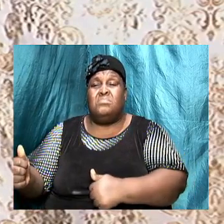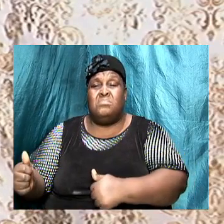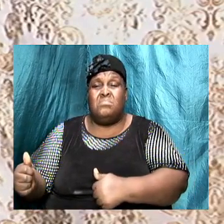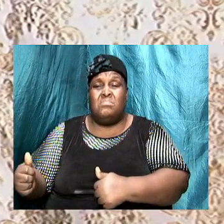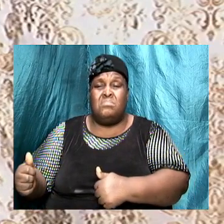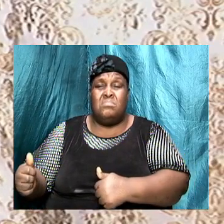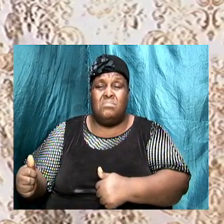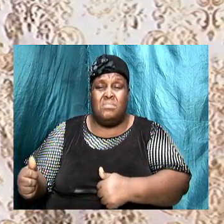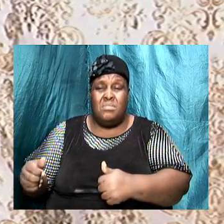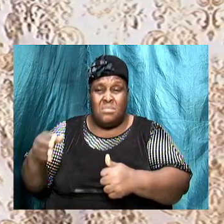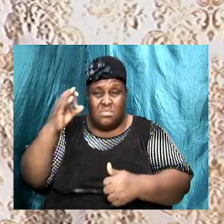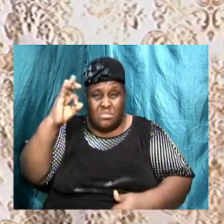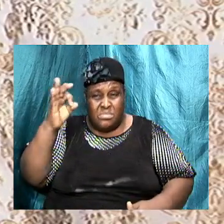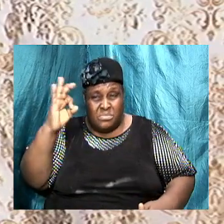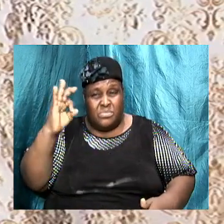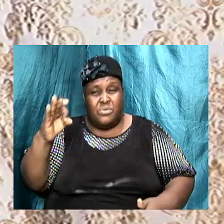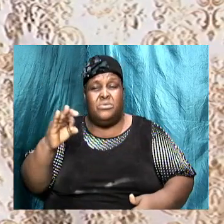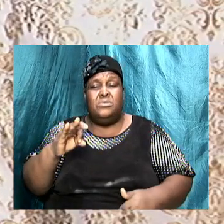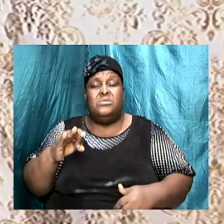emphasize most.